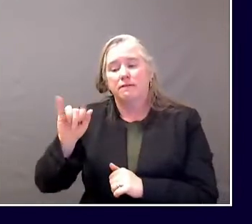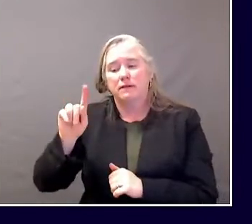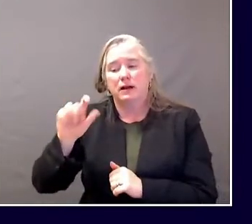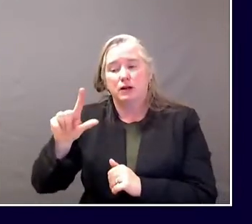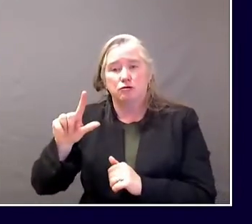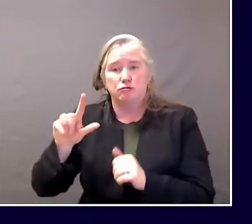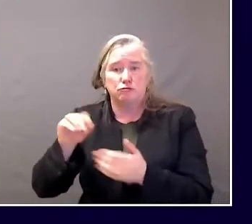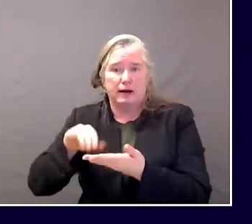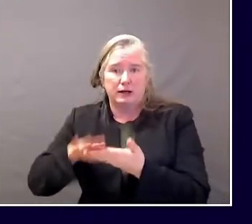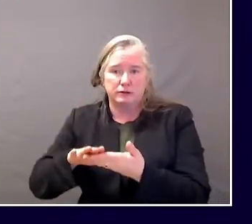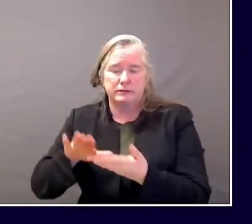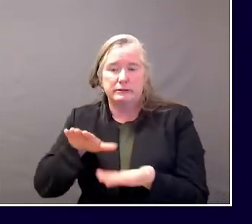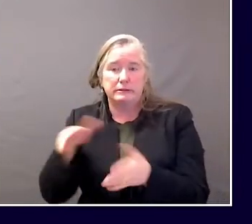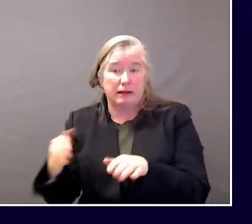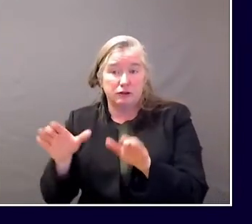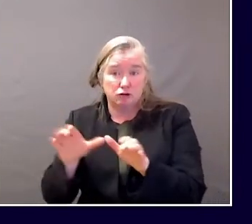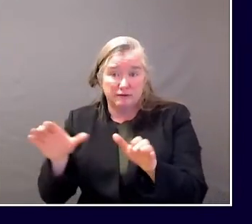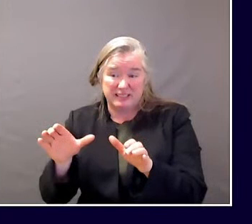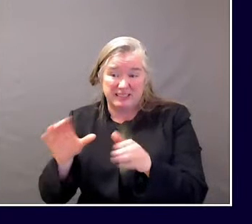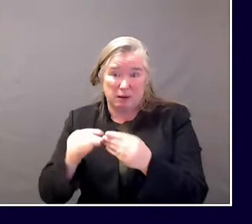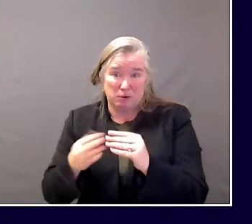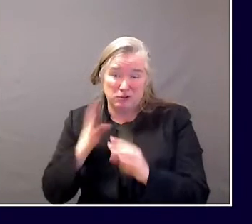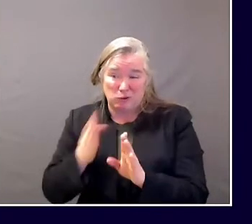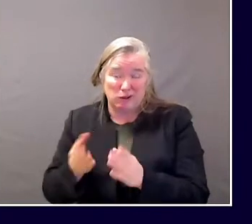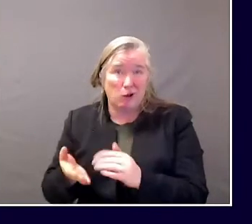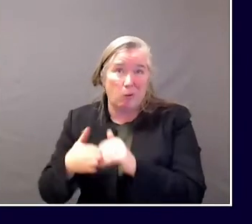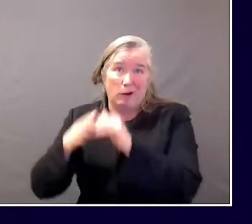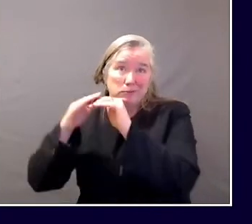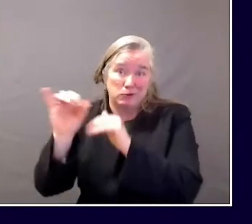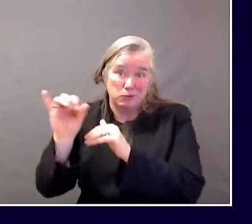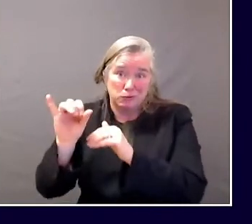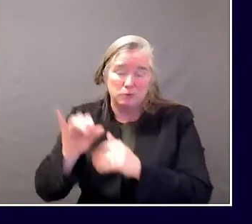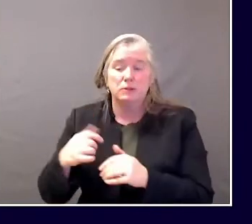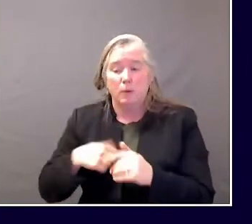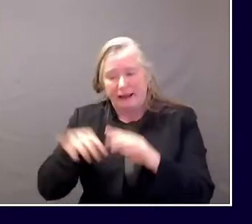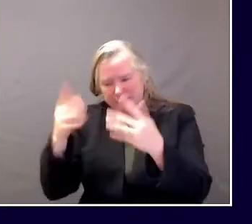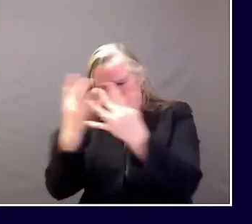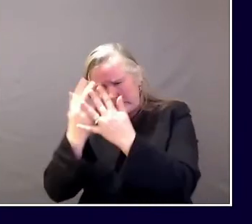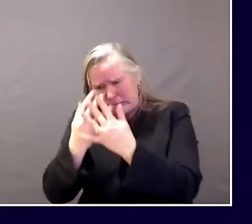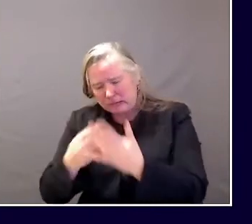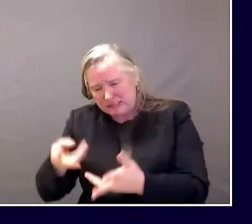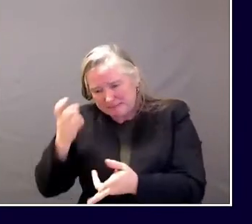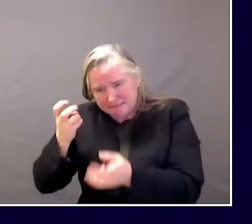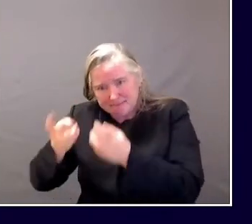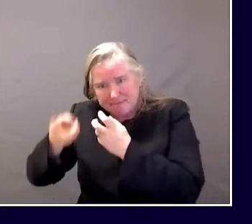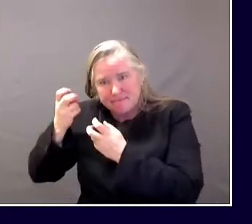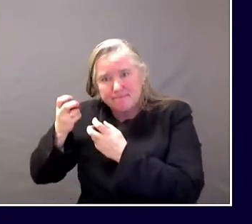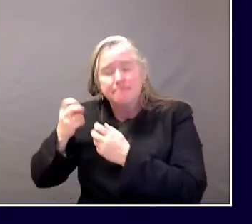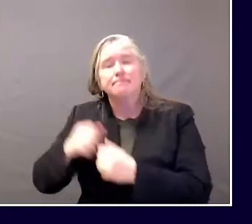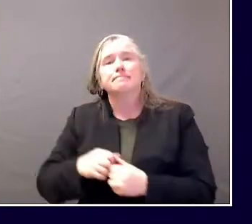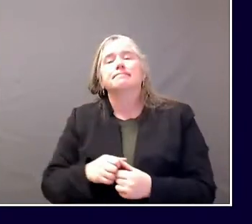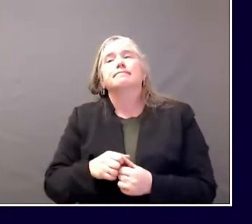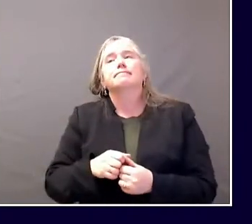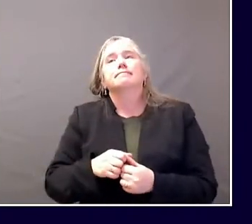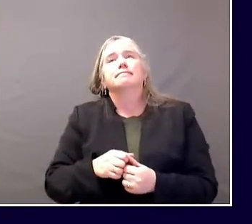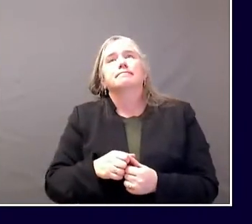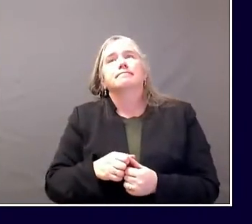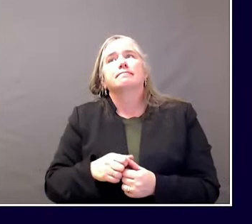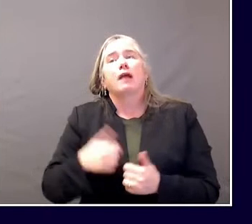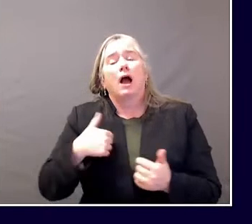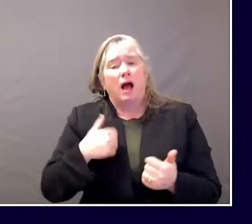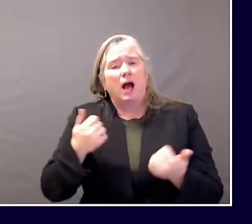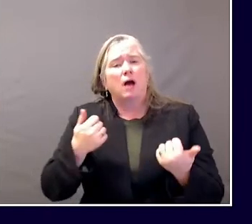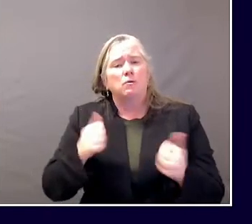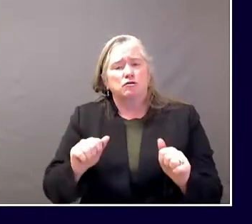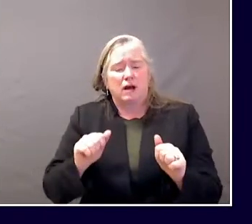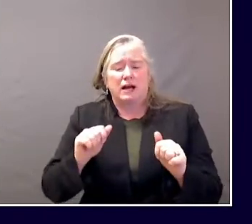And what we are trying to do is provide a little bit more granularity on when these deaths occurred. As you can imagine, at the same time,